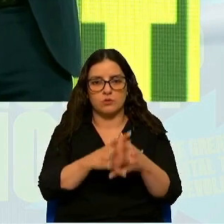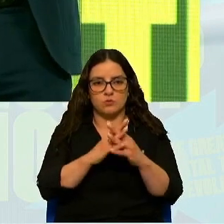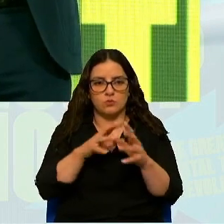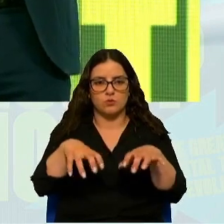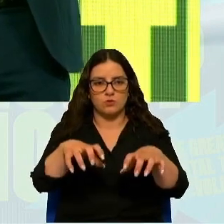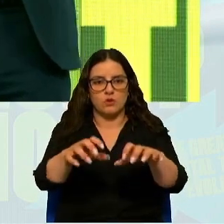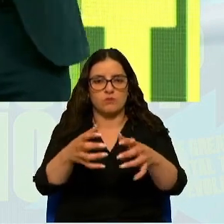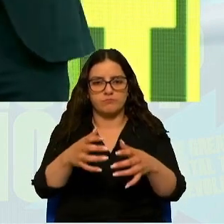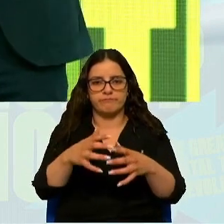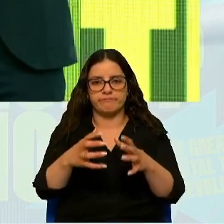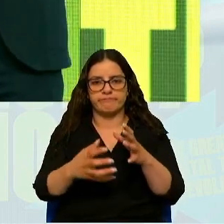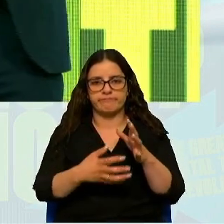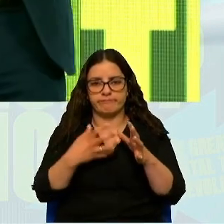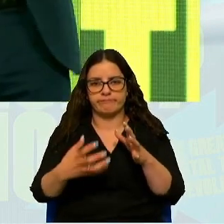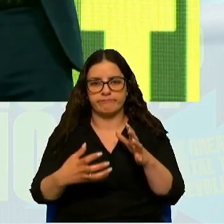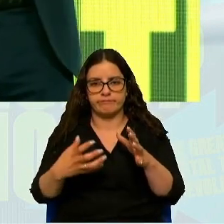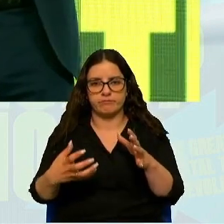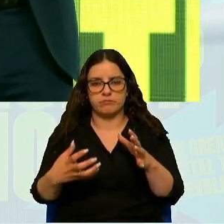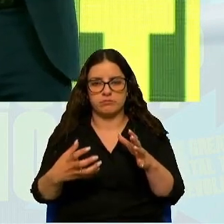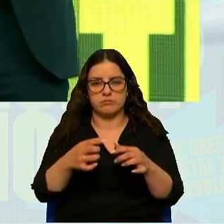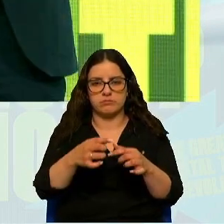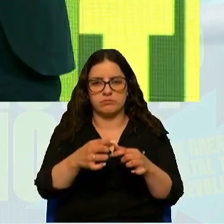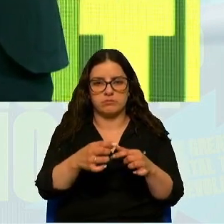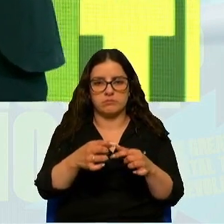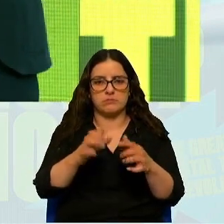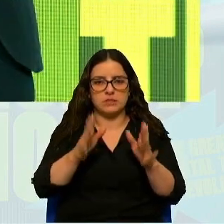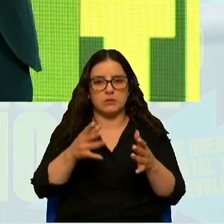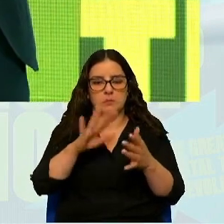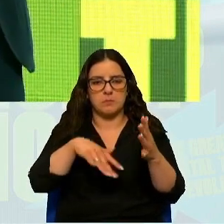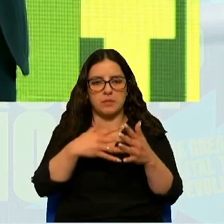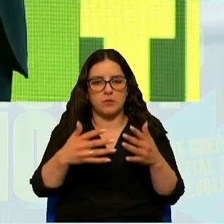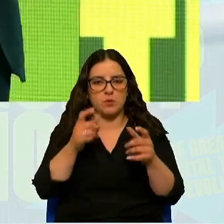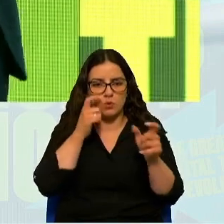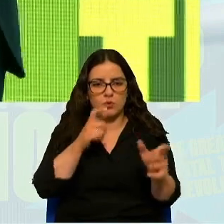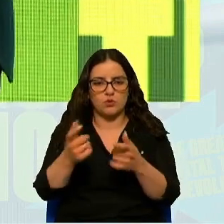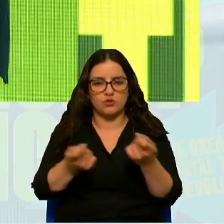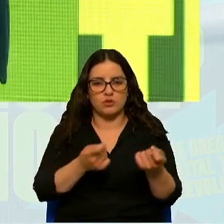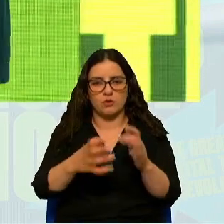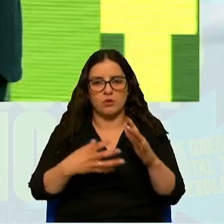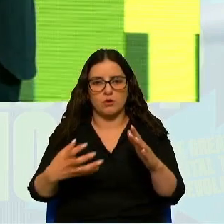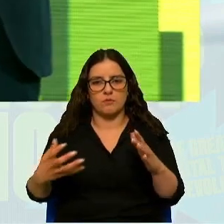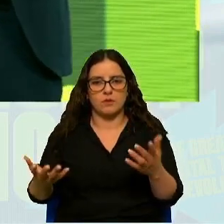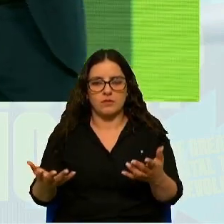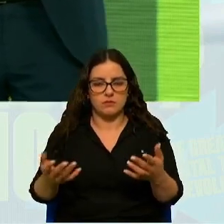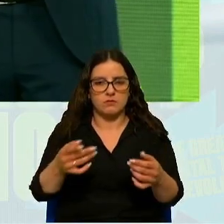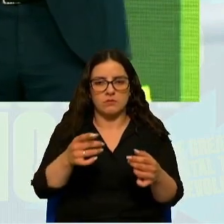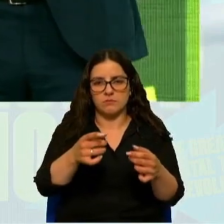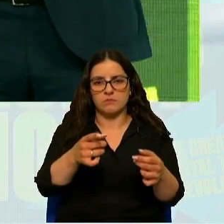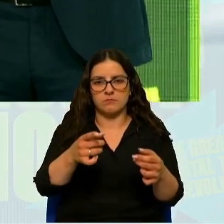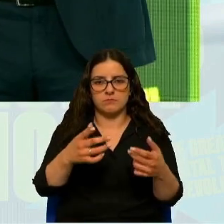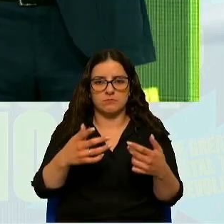very complex infrastructure, require a complex management control.